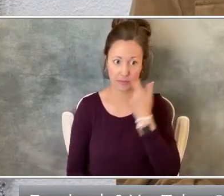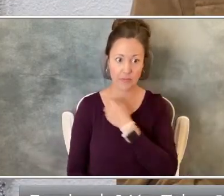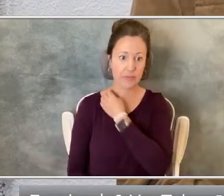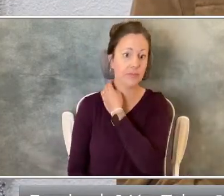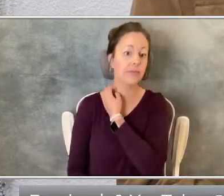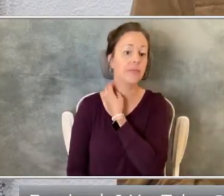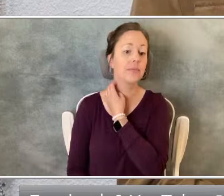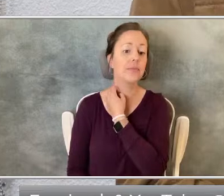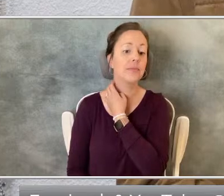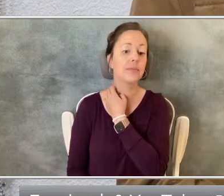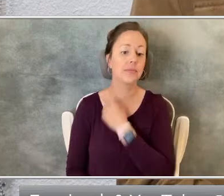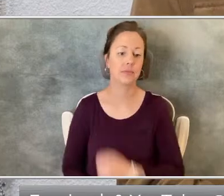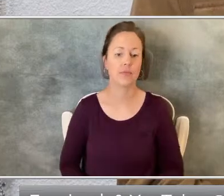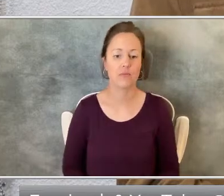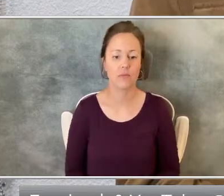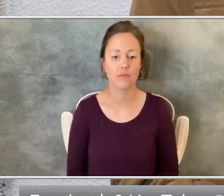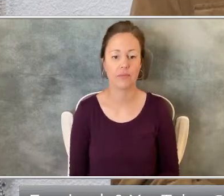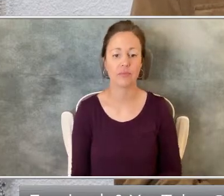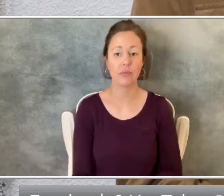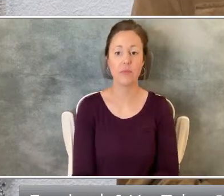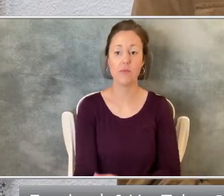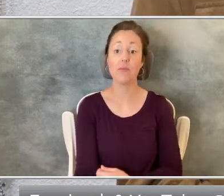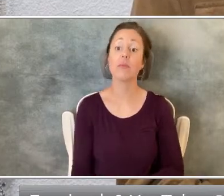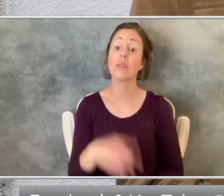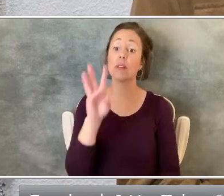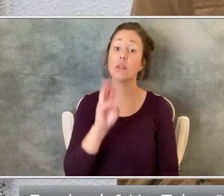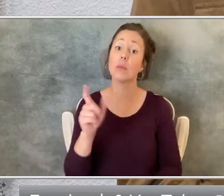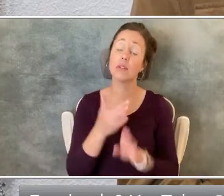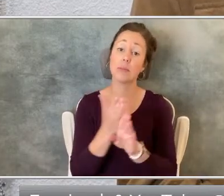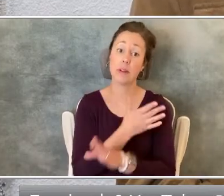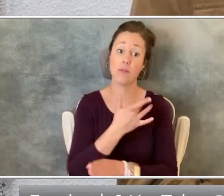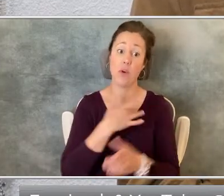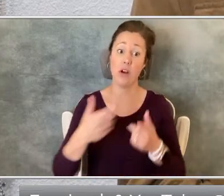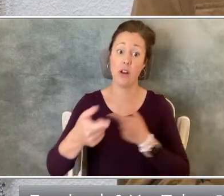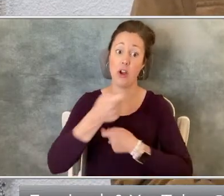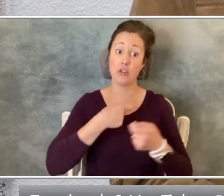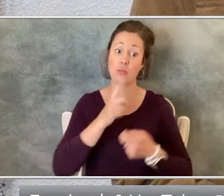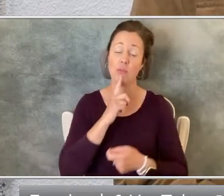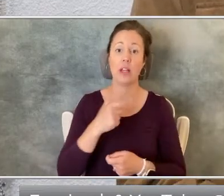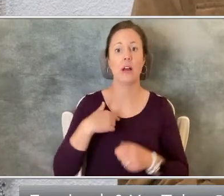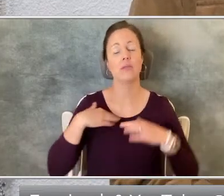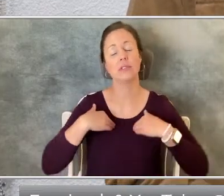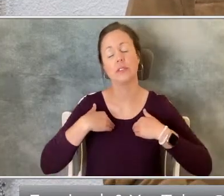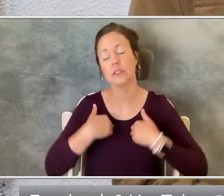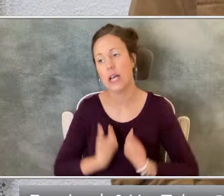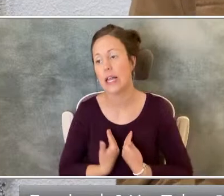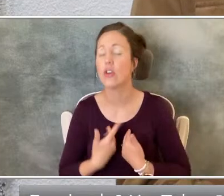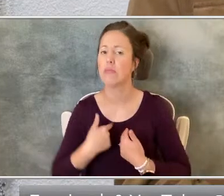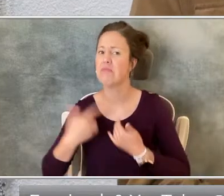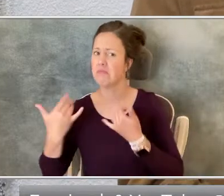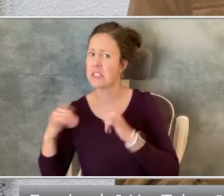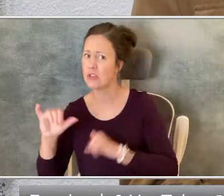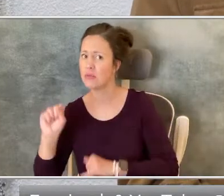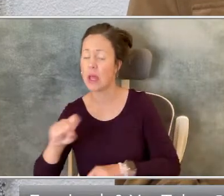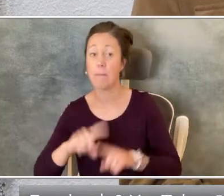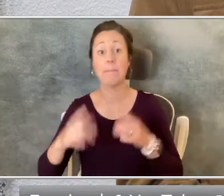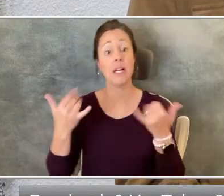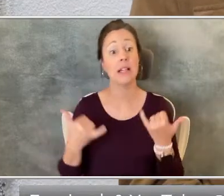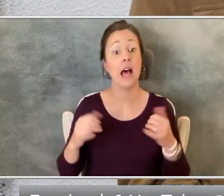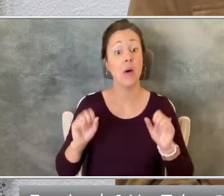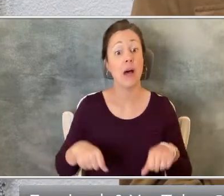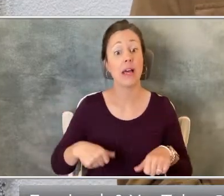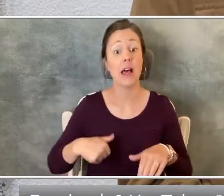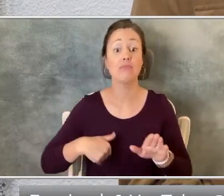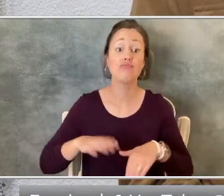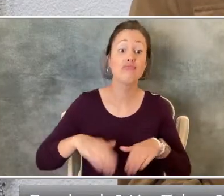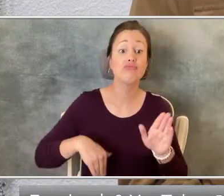Well, before the heart transplant, I was pretty much tired, still am, but I can now walk a 23-minute